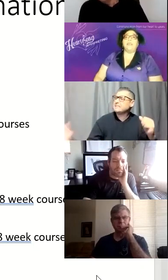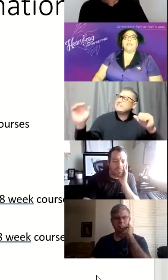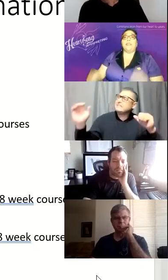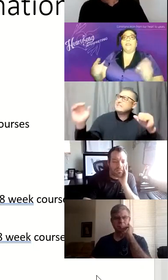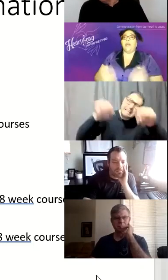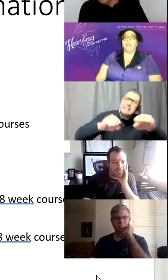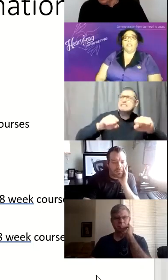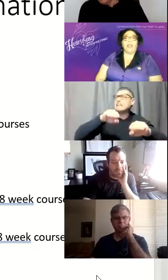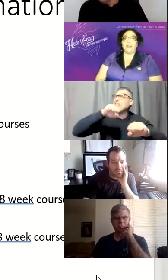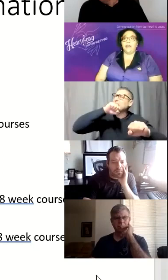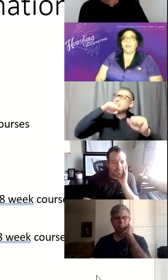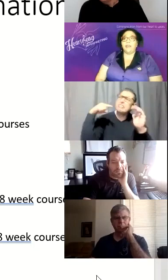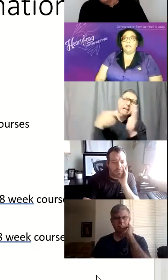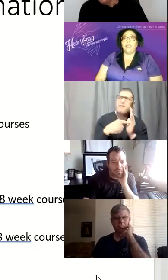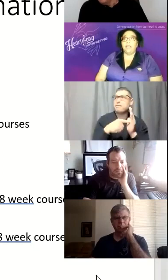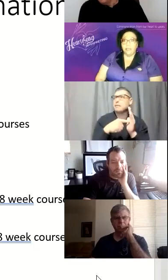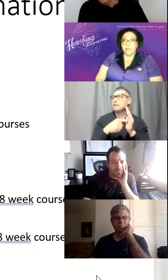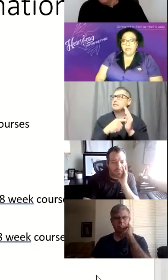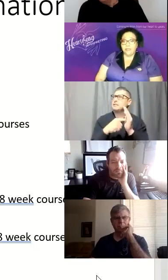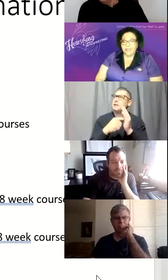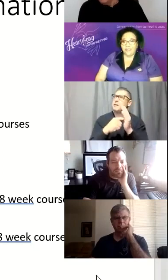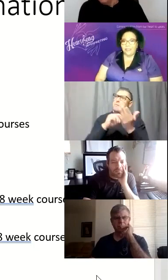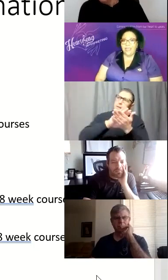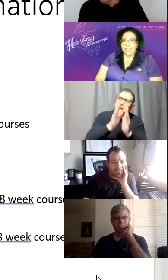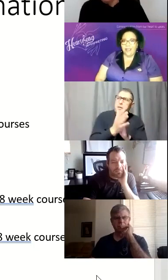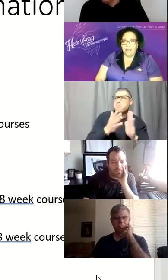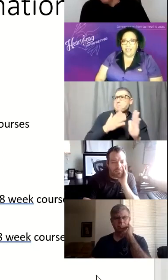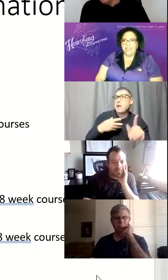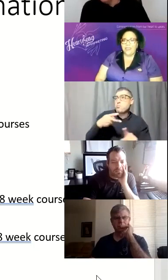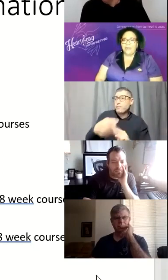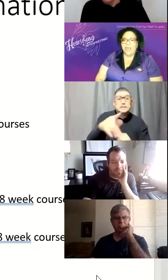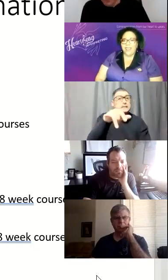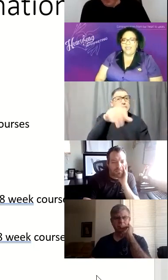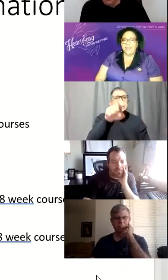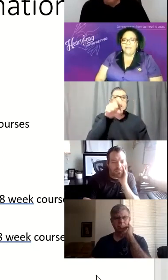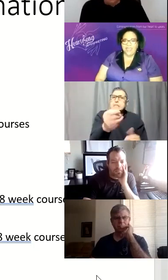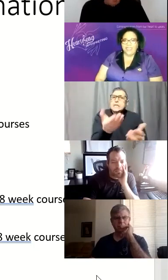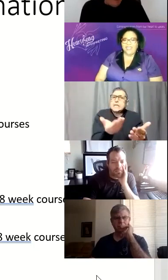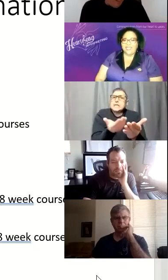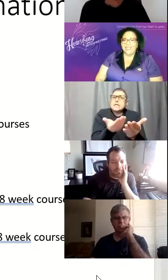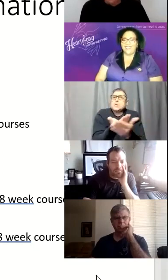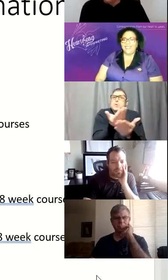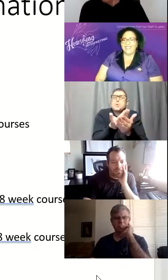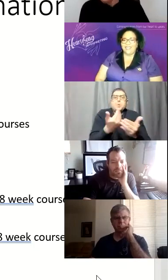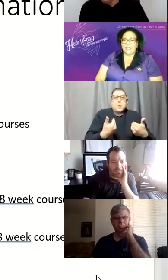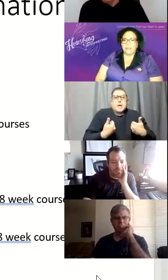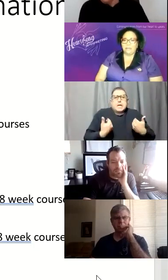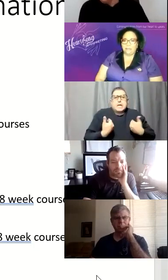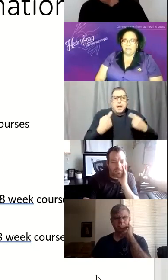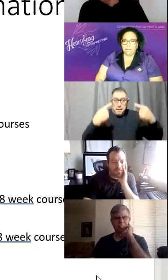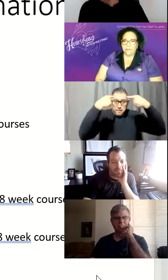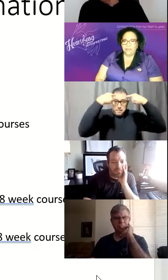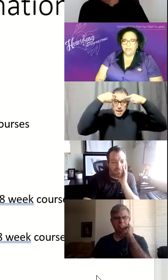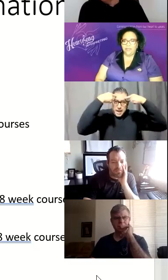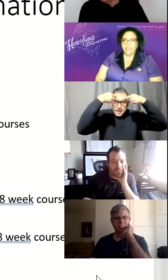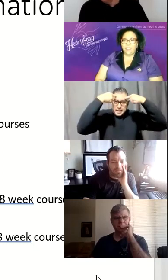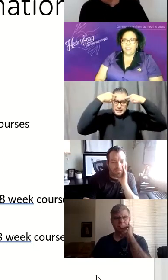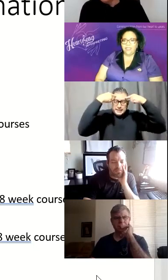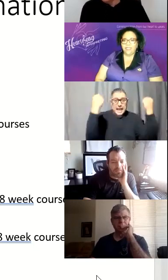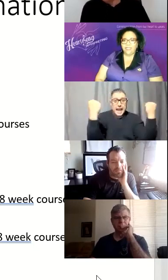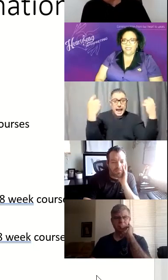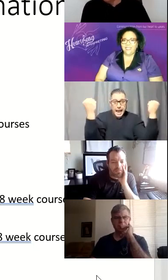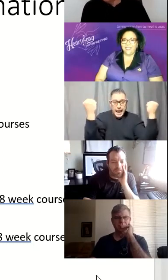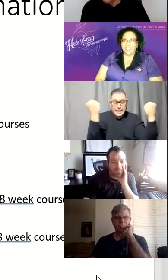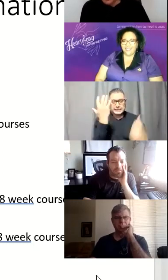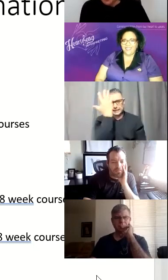Yes, please, let's encourage that. Please. We need young minds and new hands and new faces. Oh, I am completely on